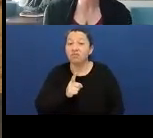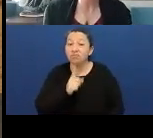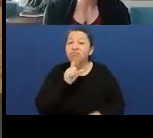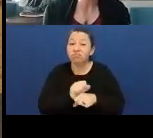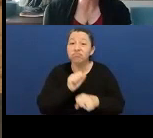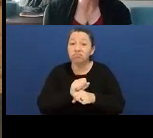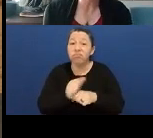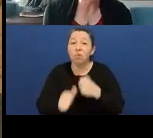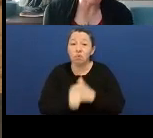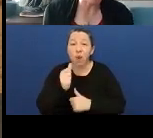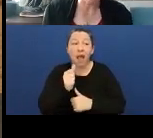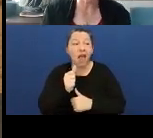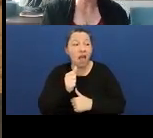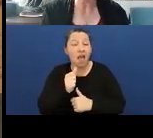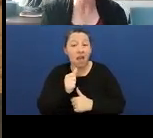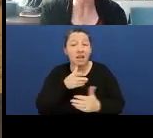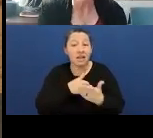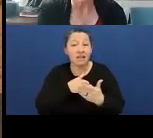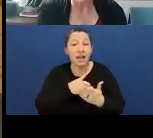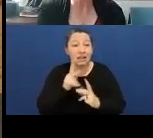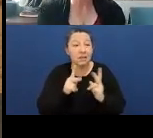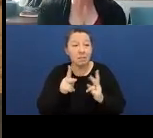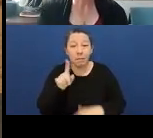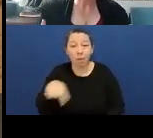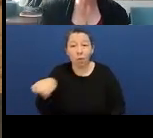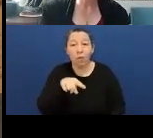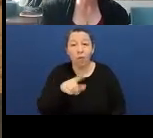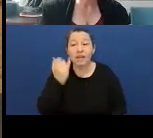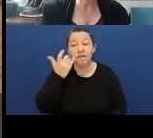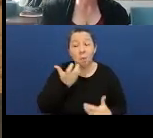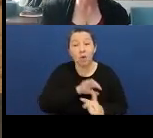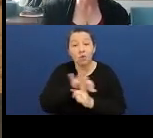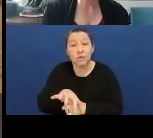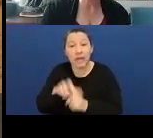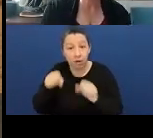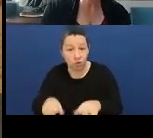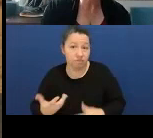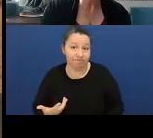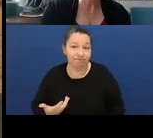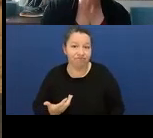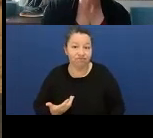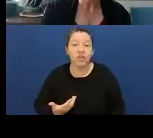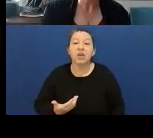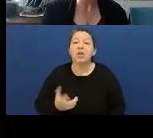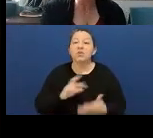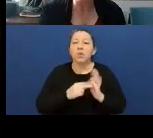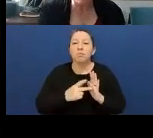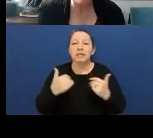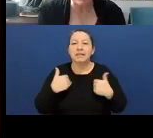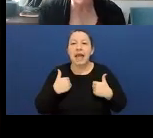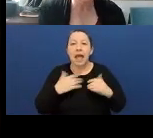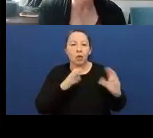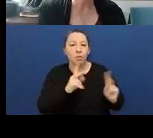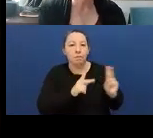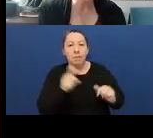who could attack Egypt if they wanted to, right? So there were people that they needed to be wary of. But at